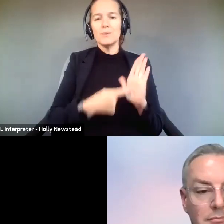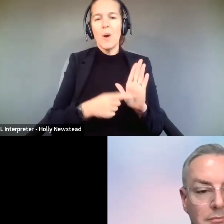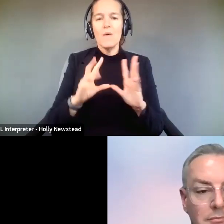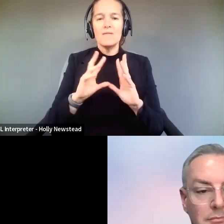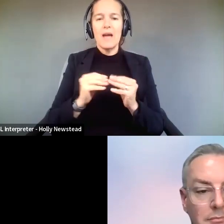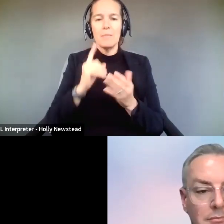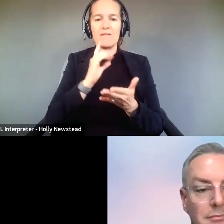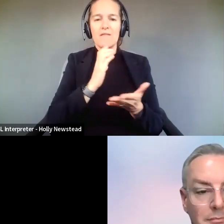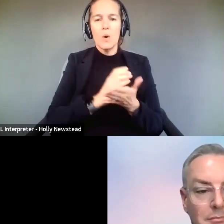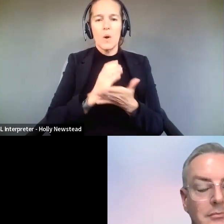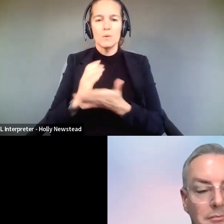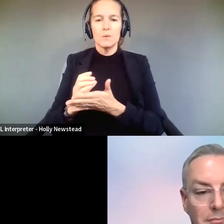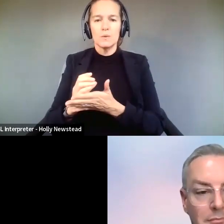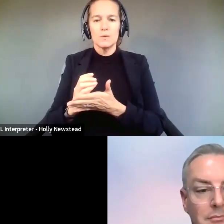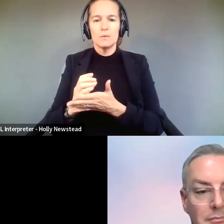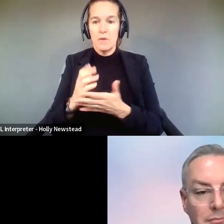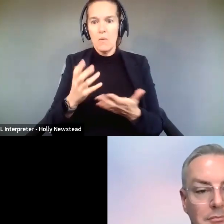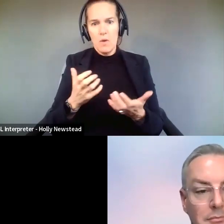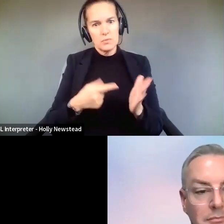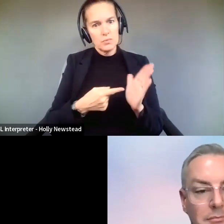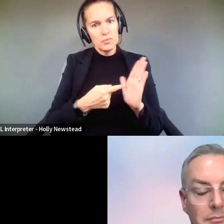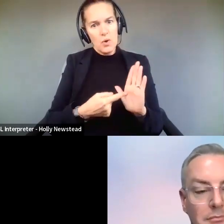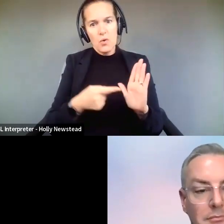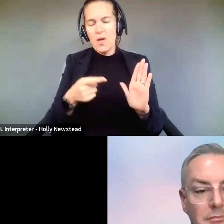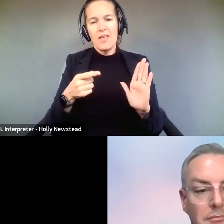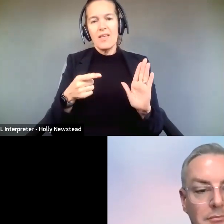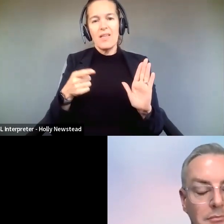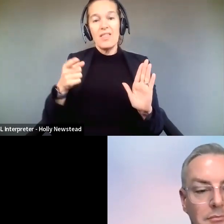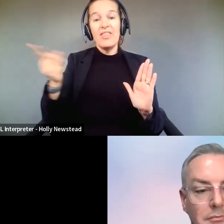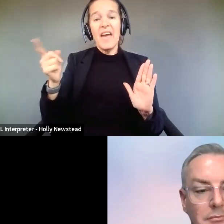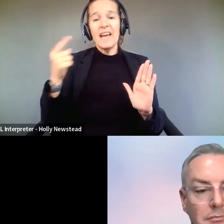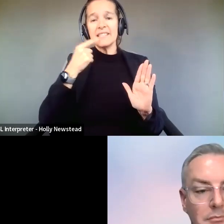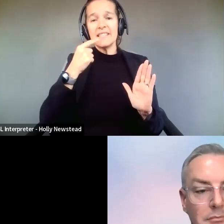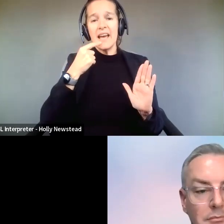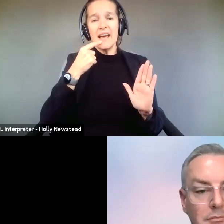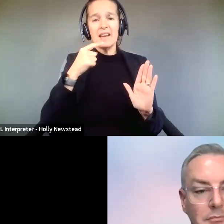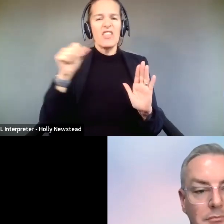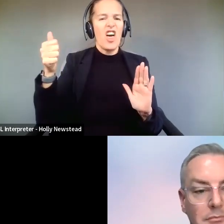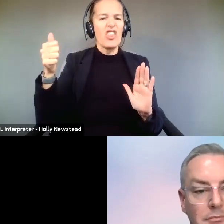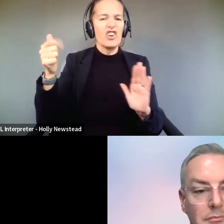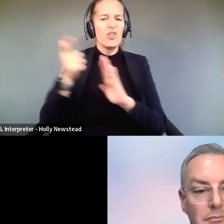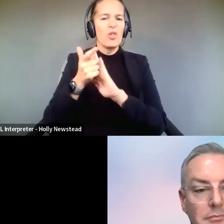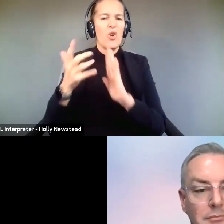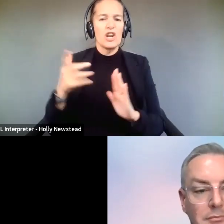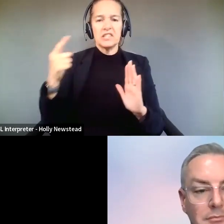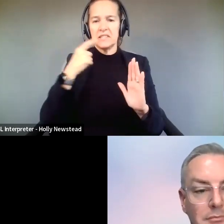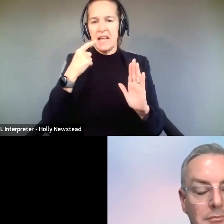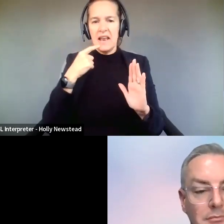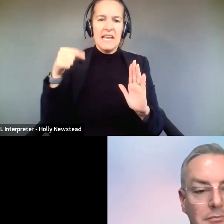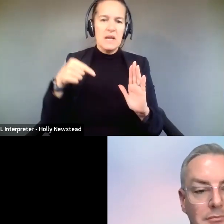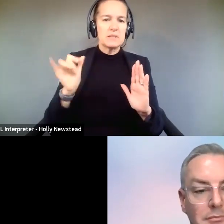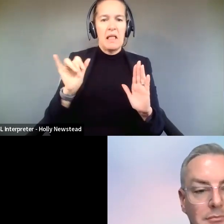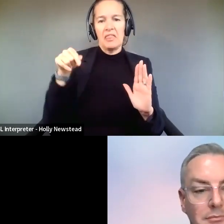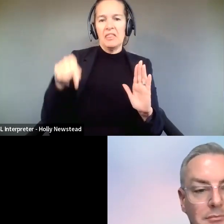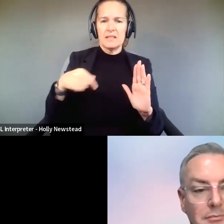to show that this person wasn't as he had been characterized by the other side. And the photos